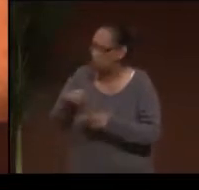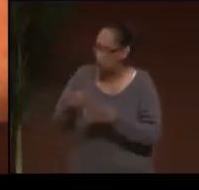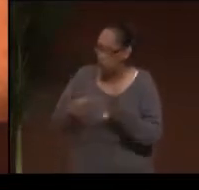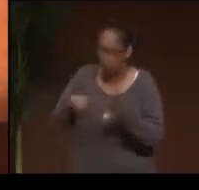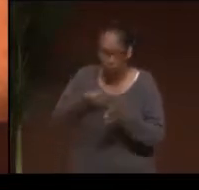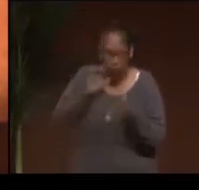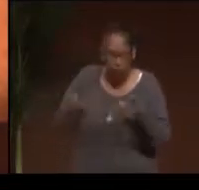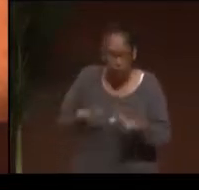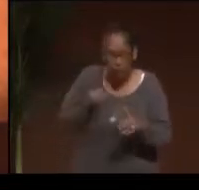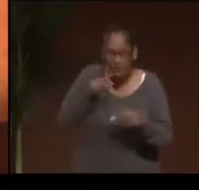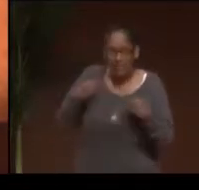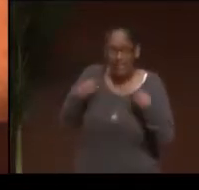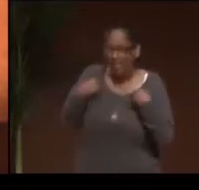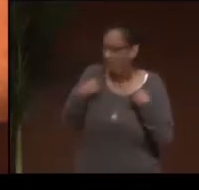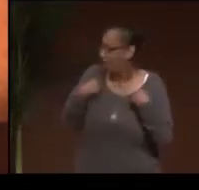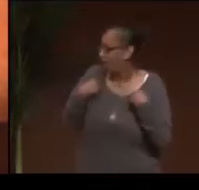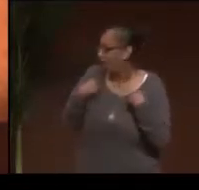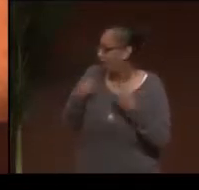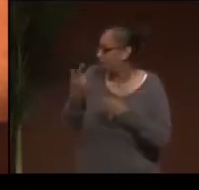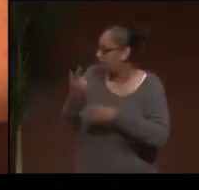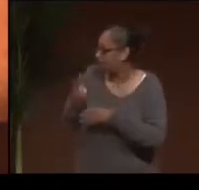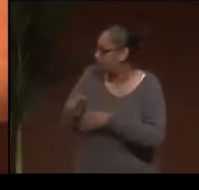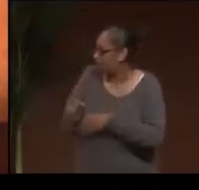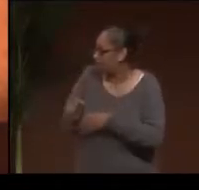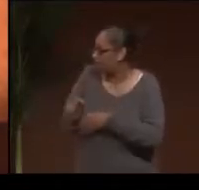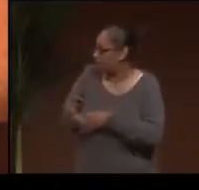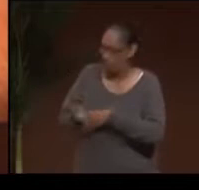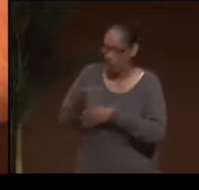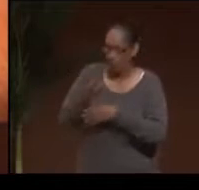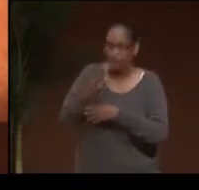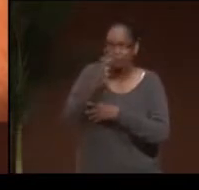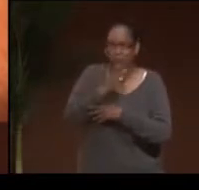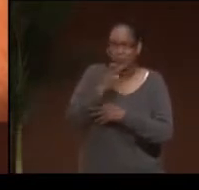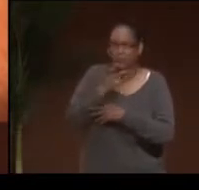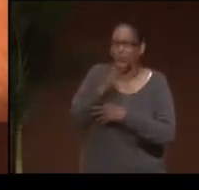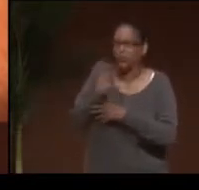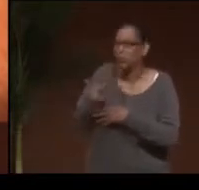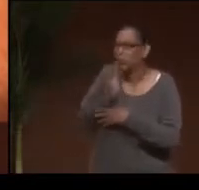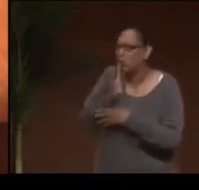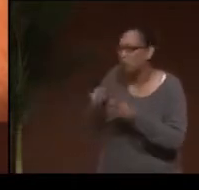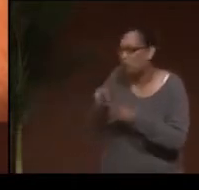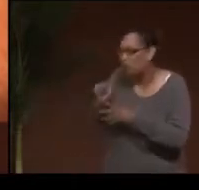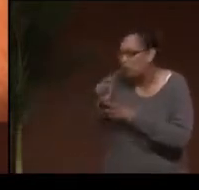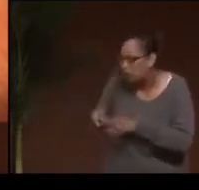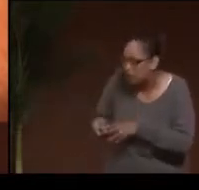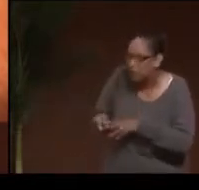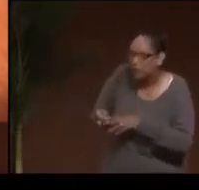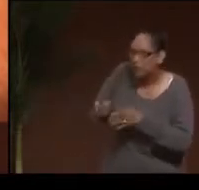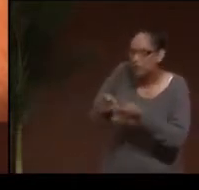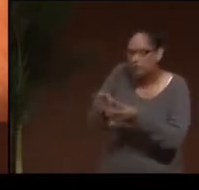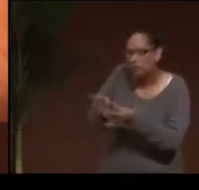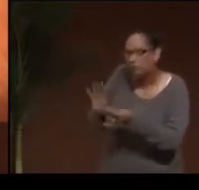do is have the four speakers on the stage talk for about 10 minutes, sort of telling